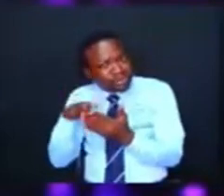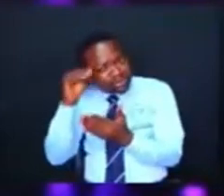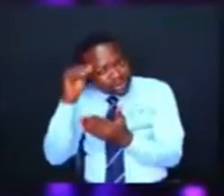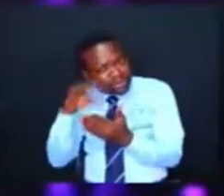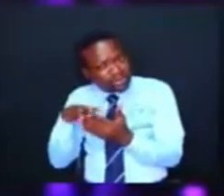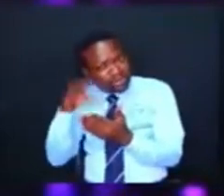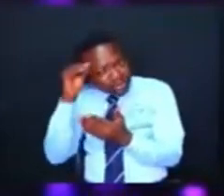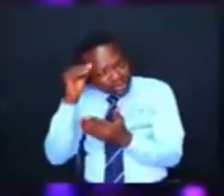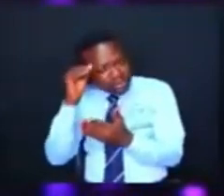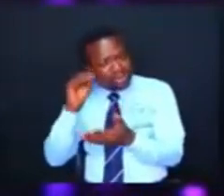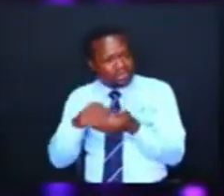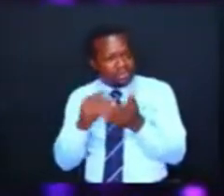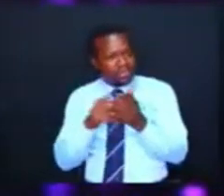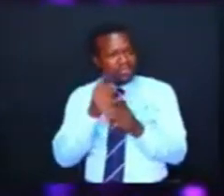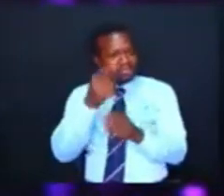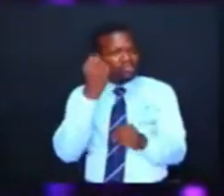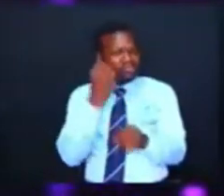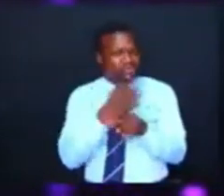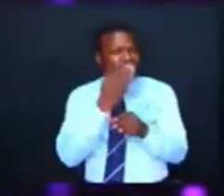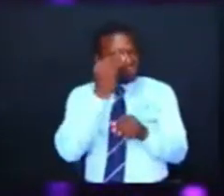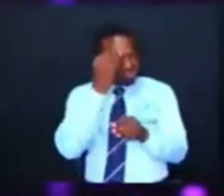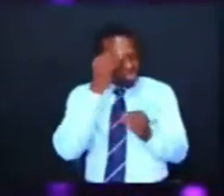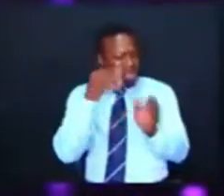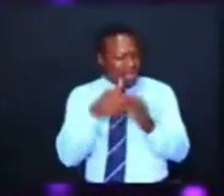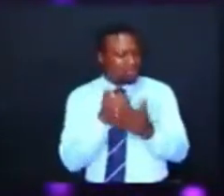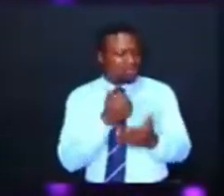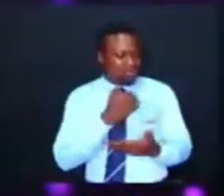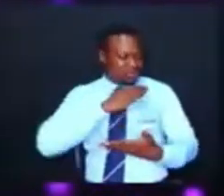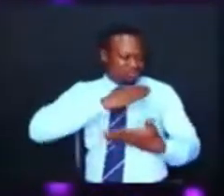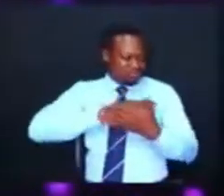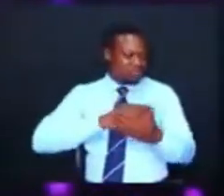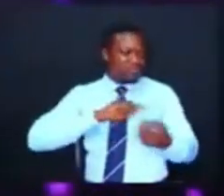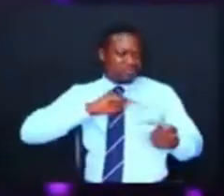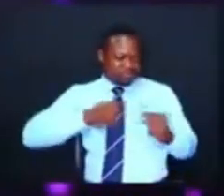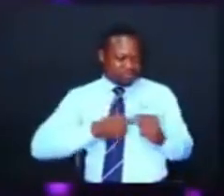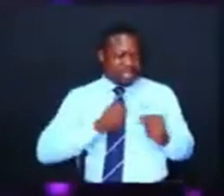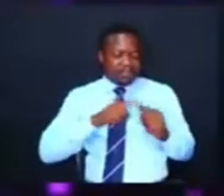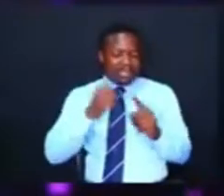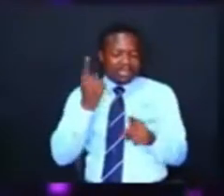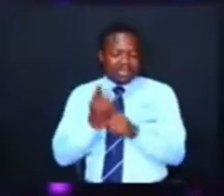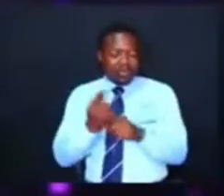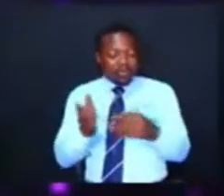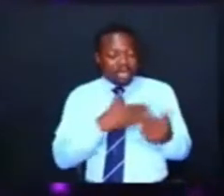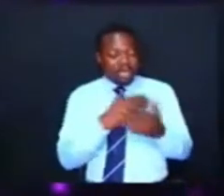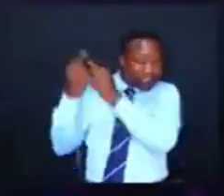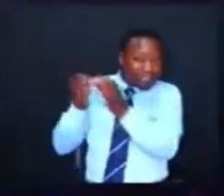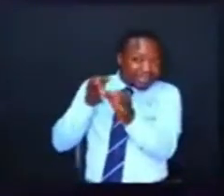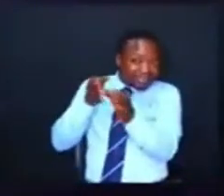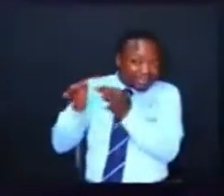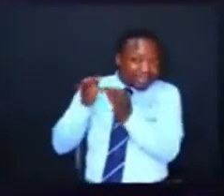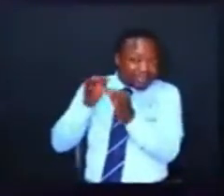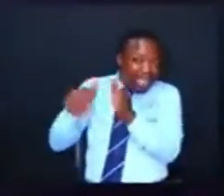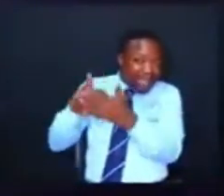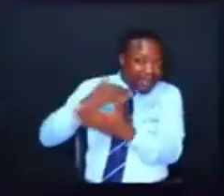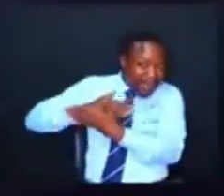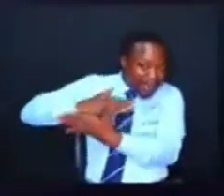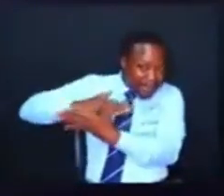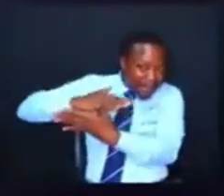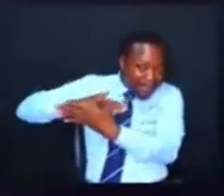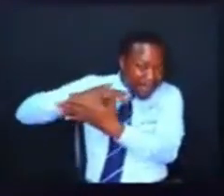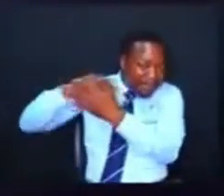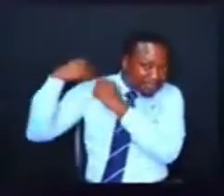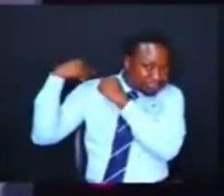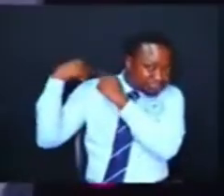prevent bitterness. So I'll just give you two, just to top up all that you have received over